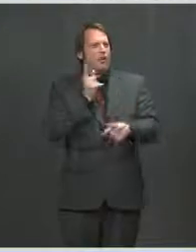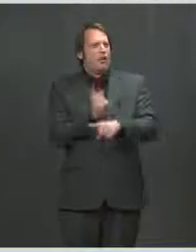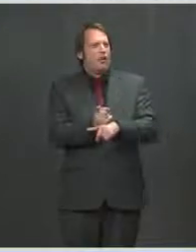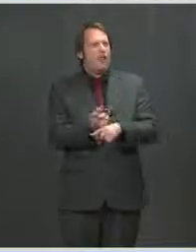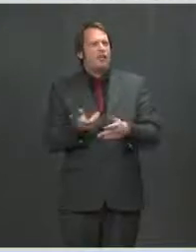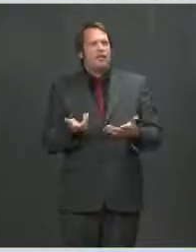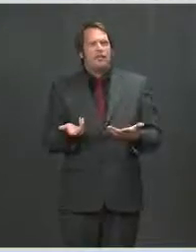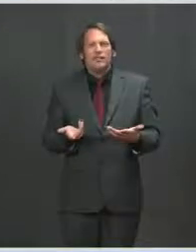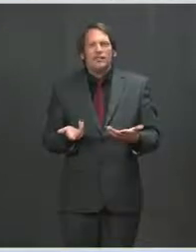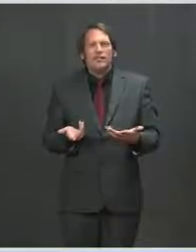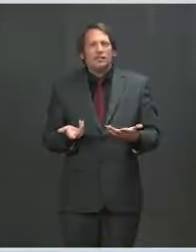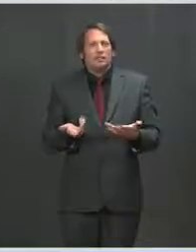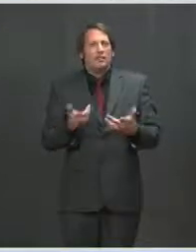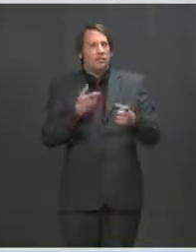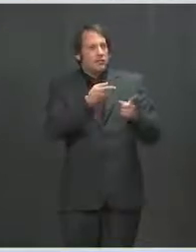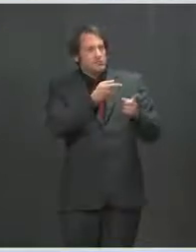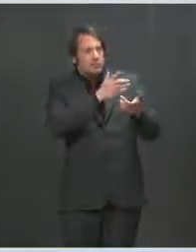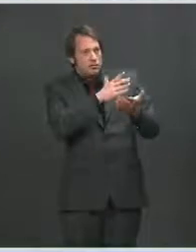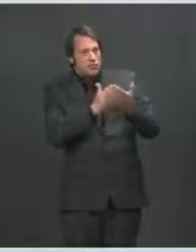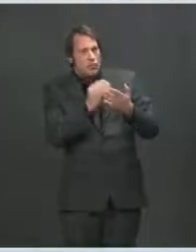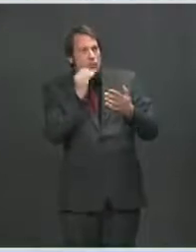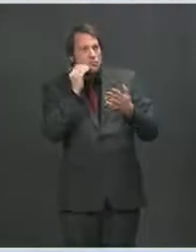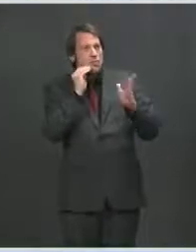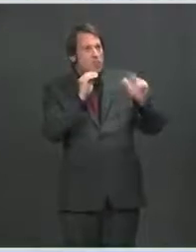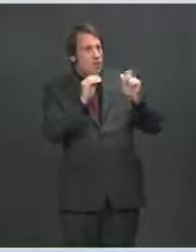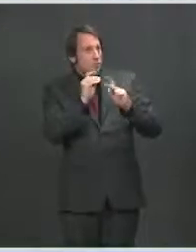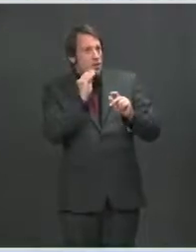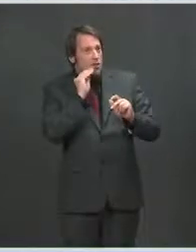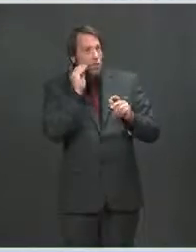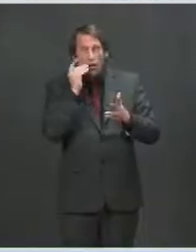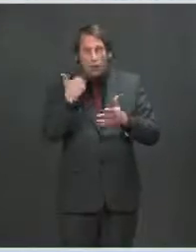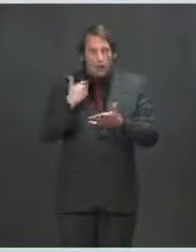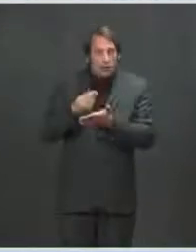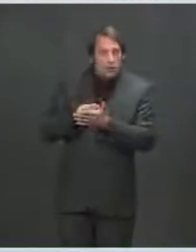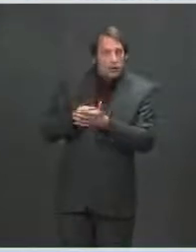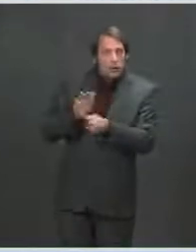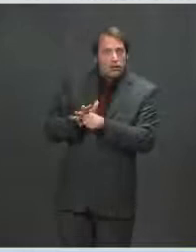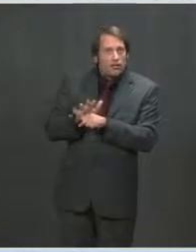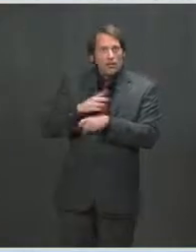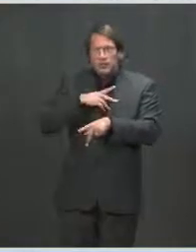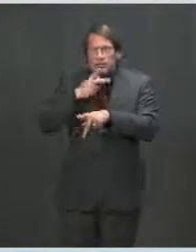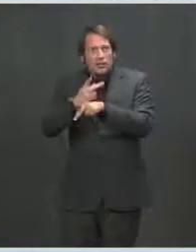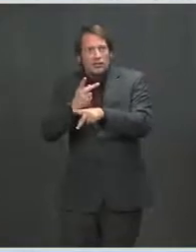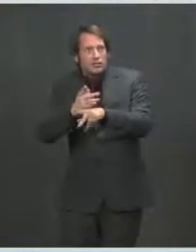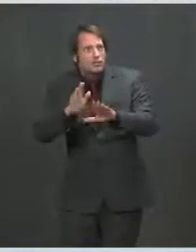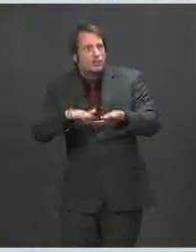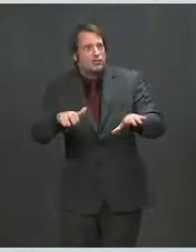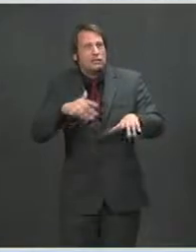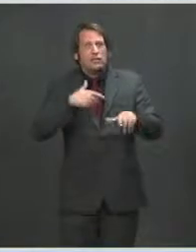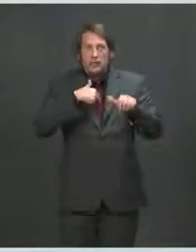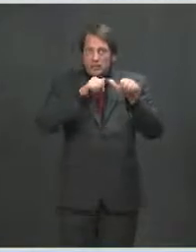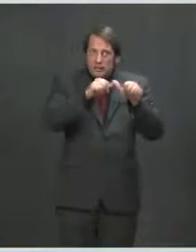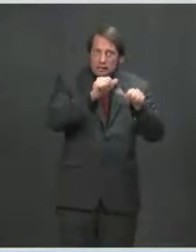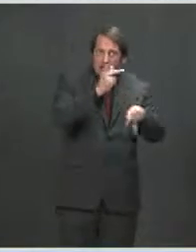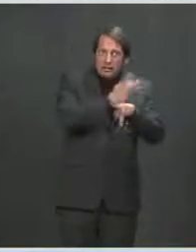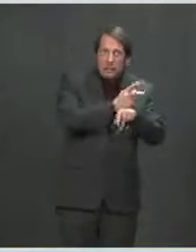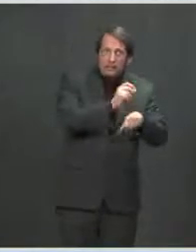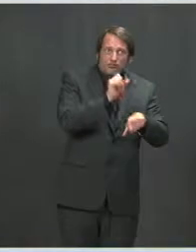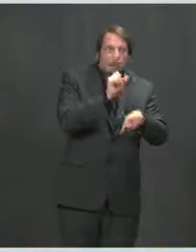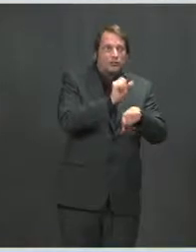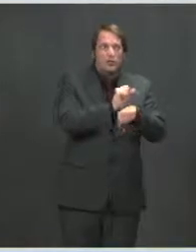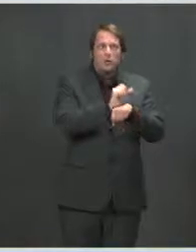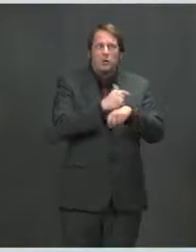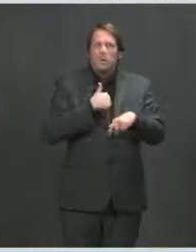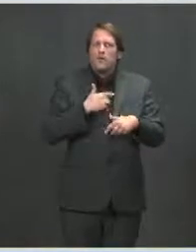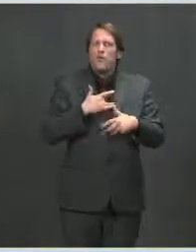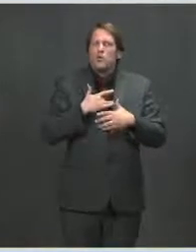torn between taking care of your children and keeping a job, your heart breaks with them, no matter how far away